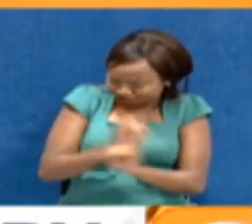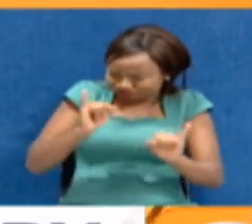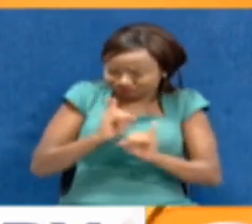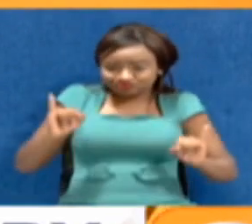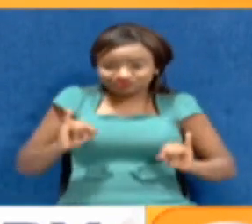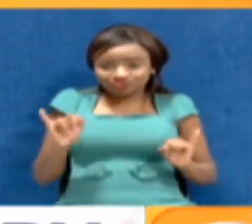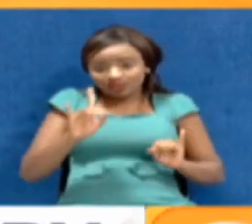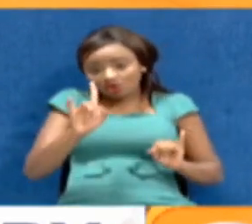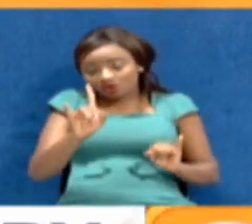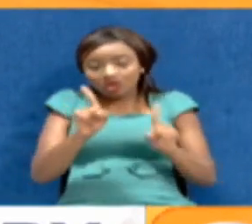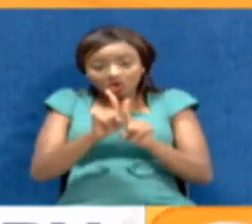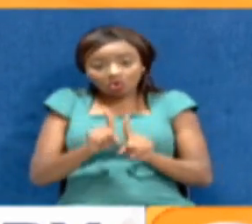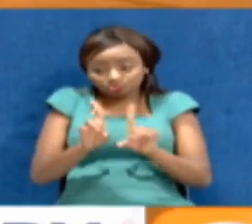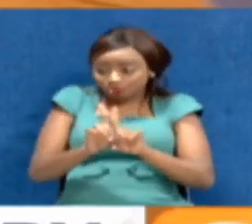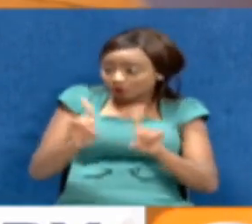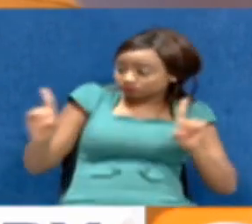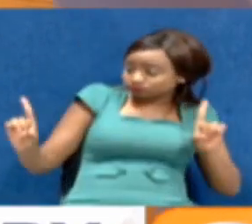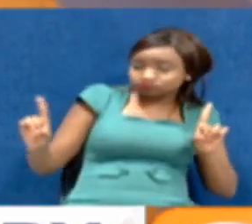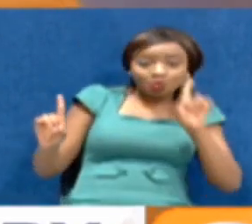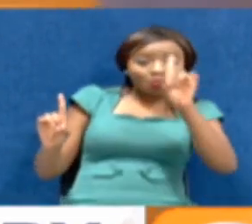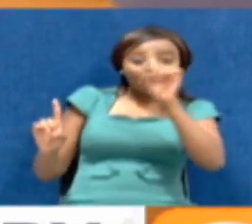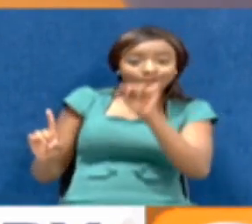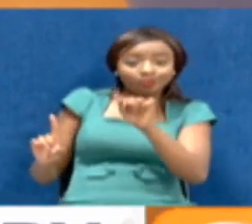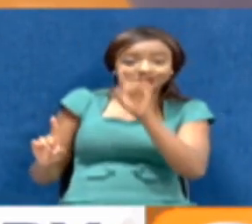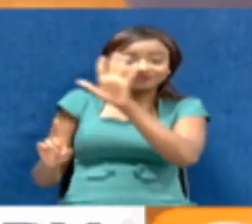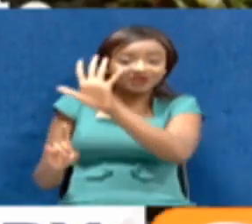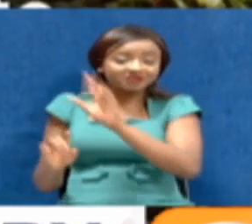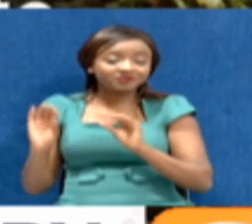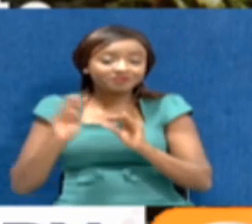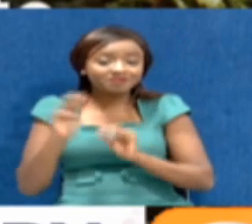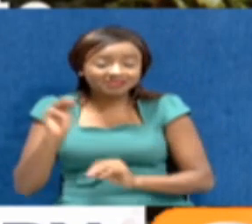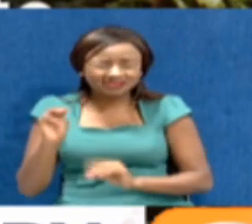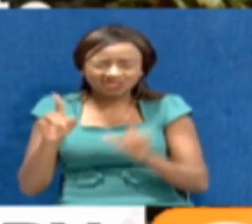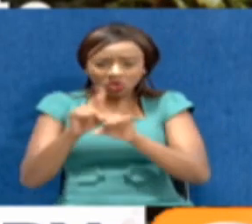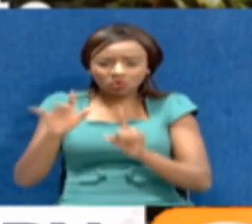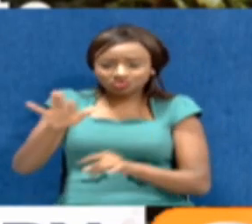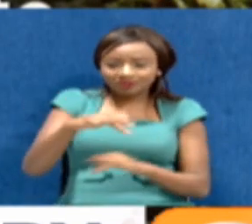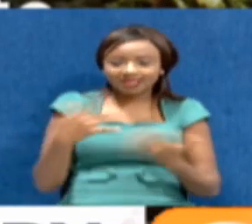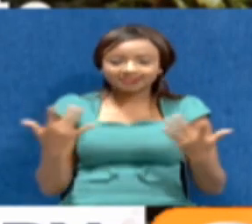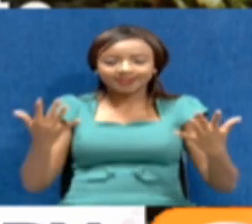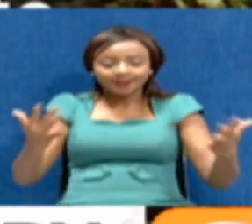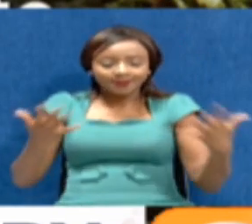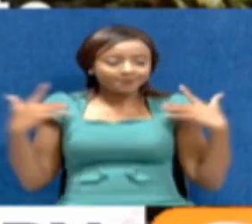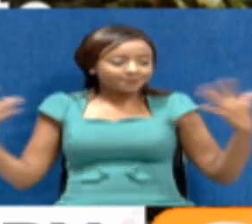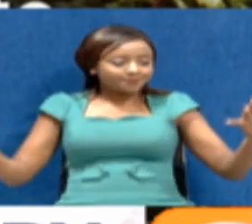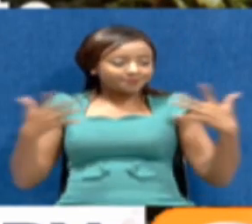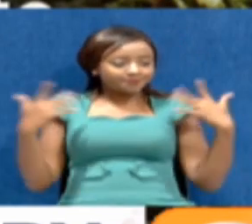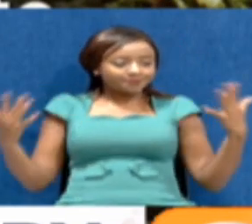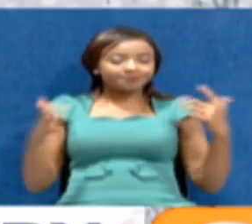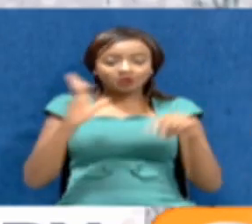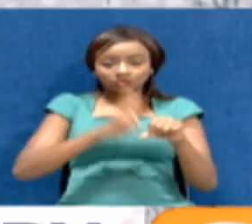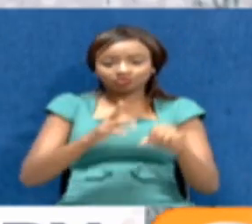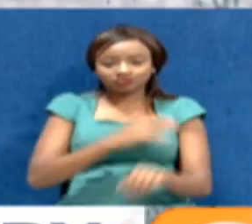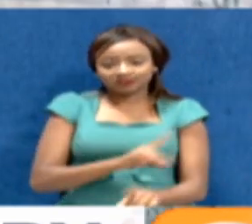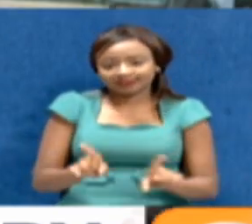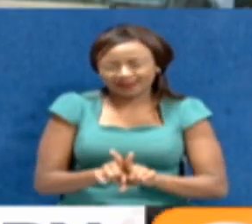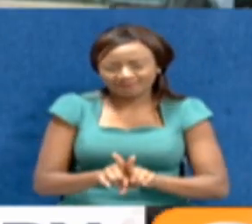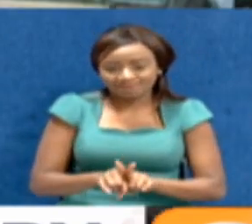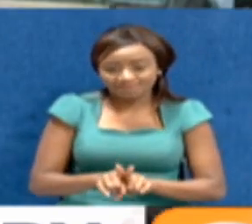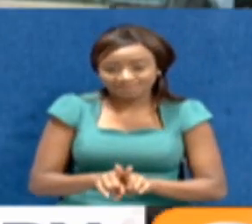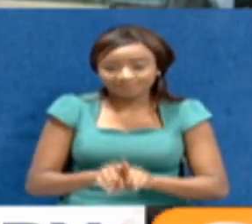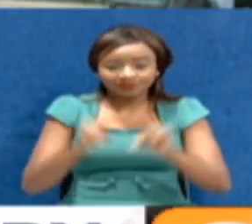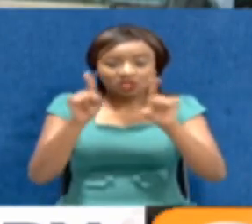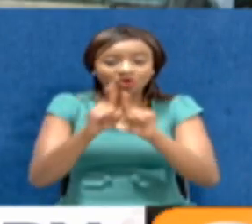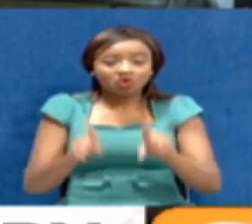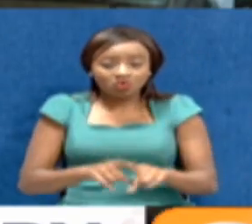least 1.5 meters apart. Facilities should also use spaces like gardens, gazebos, and terraces. Tourist service vehicle operators